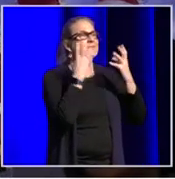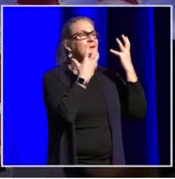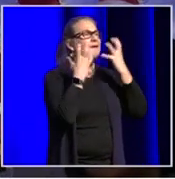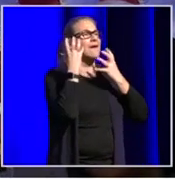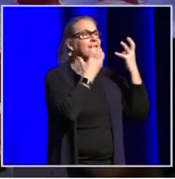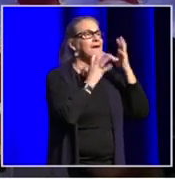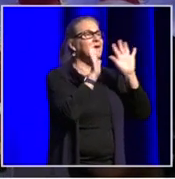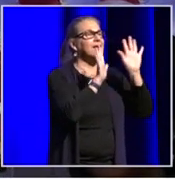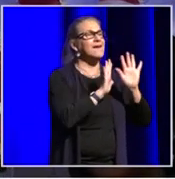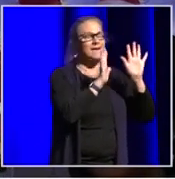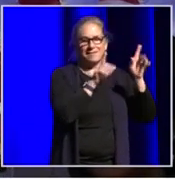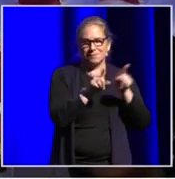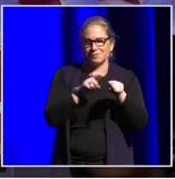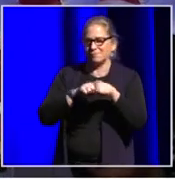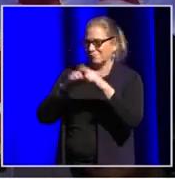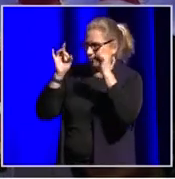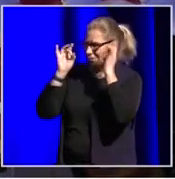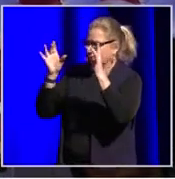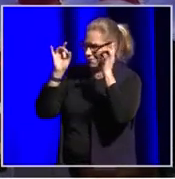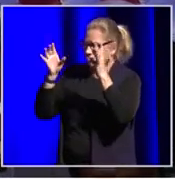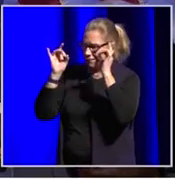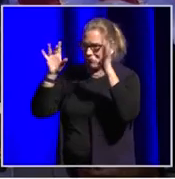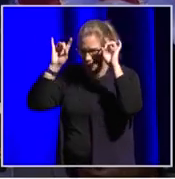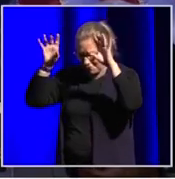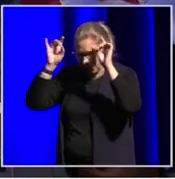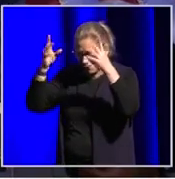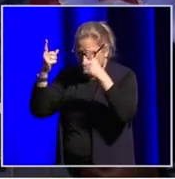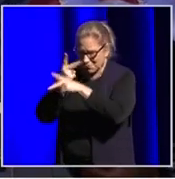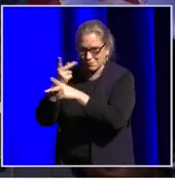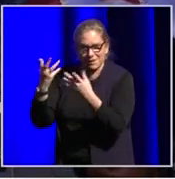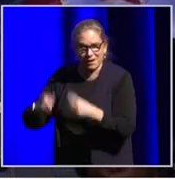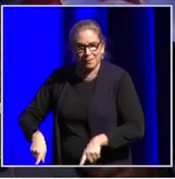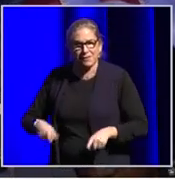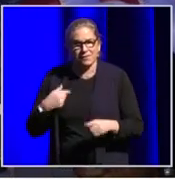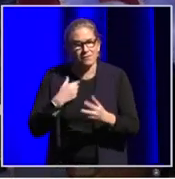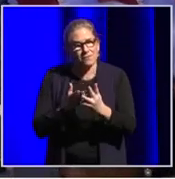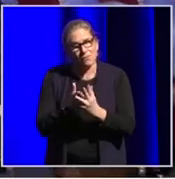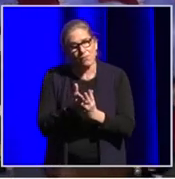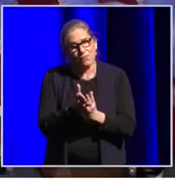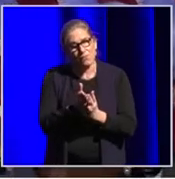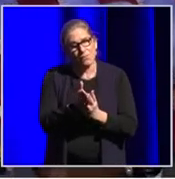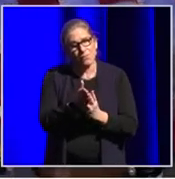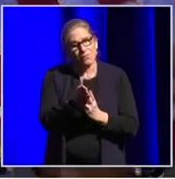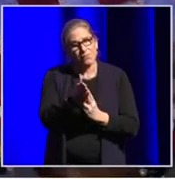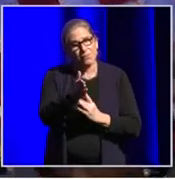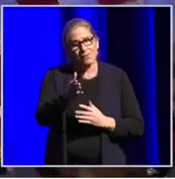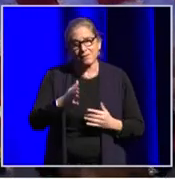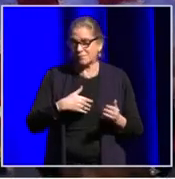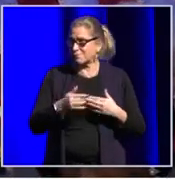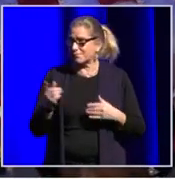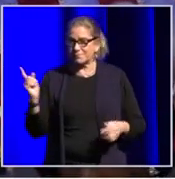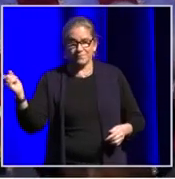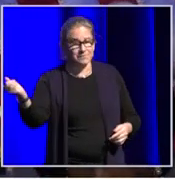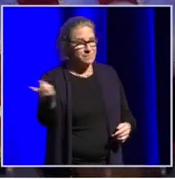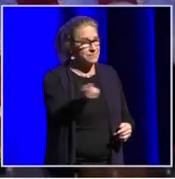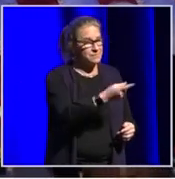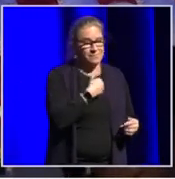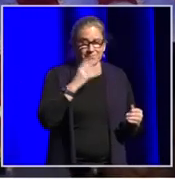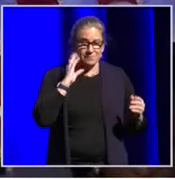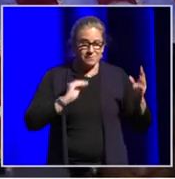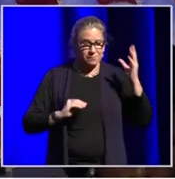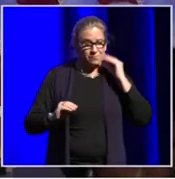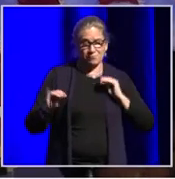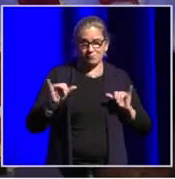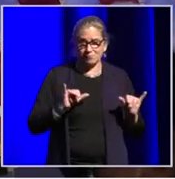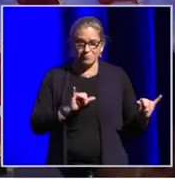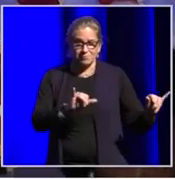life. And I stand here knowing that despite the disparities that persist, Washington, D.C. is the greatest city